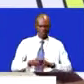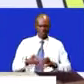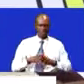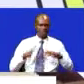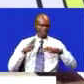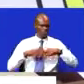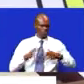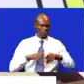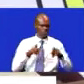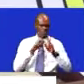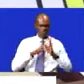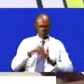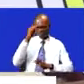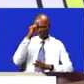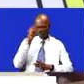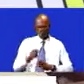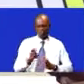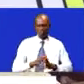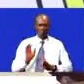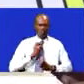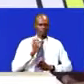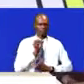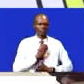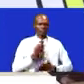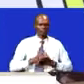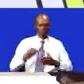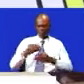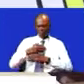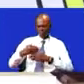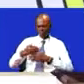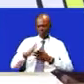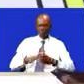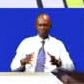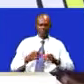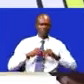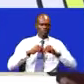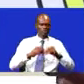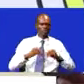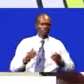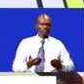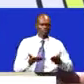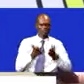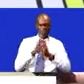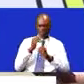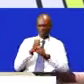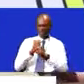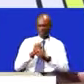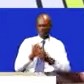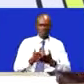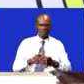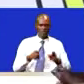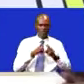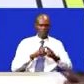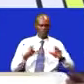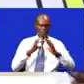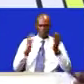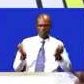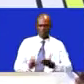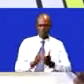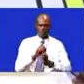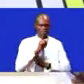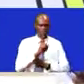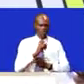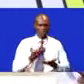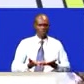people, to respect our borders, we continue encouraging to work as a community, as